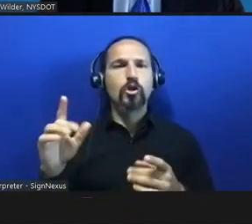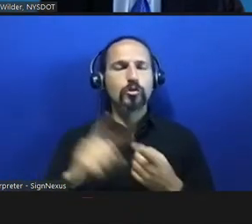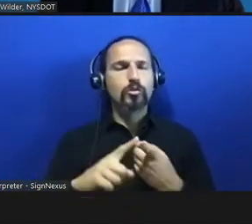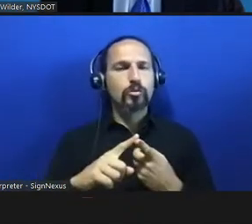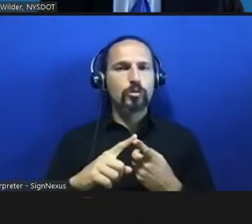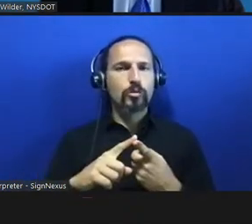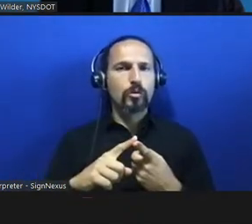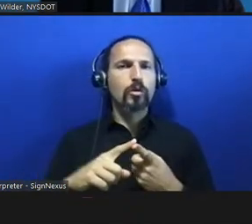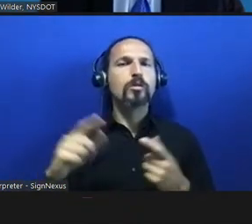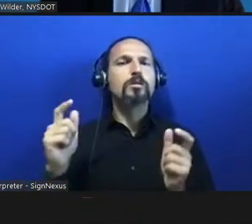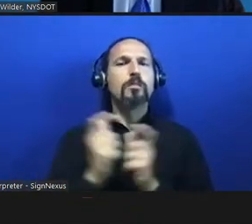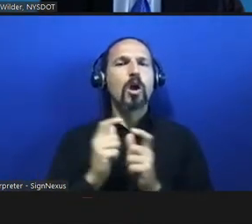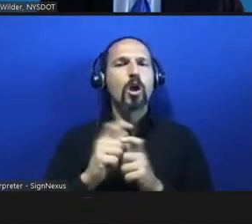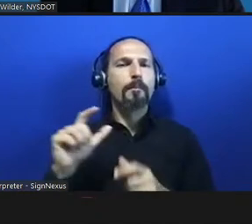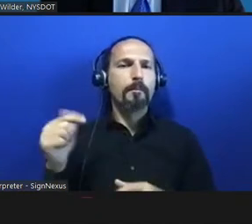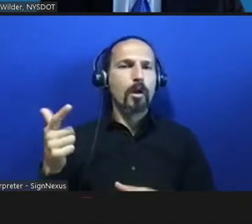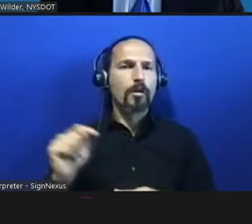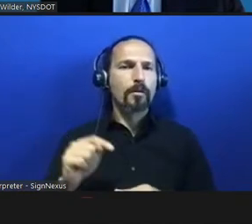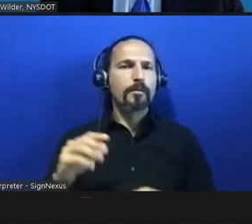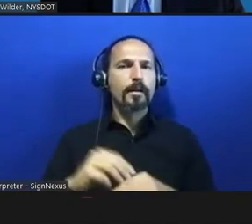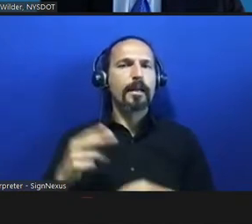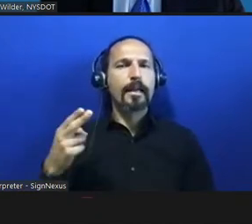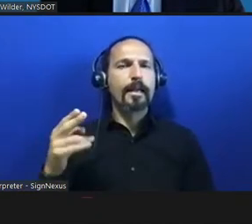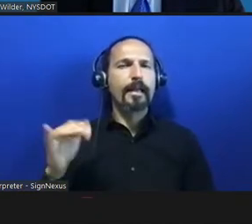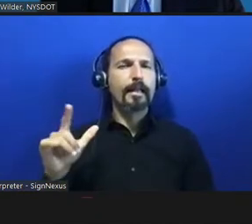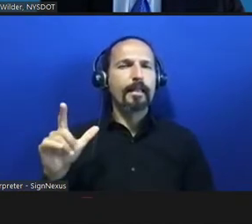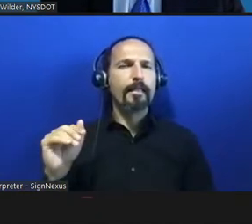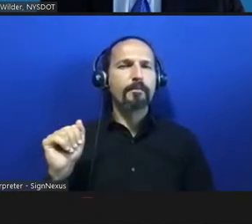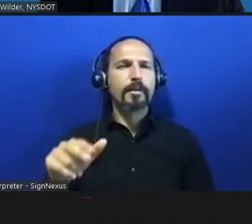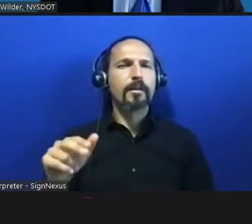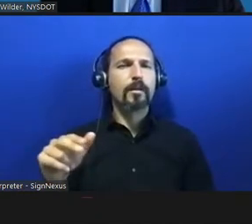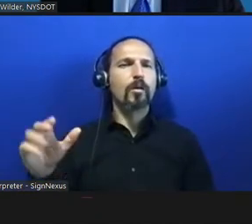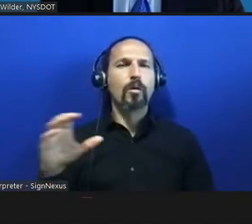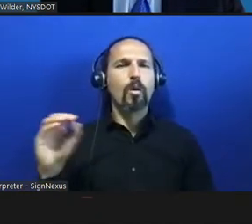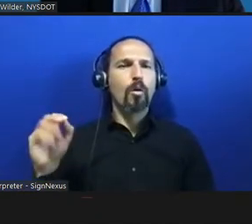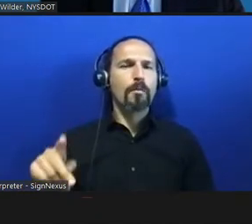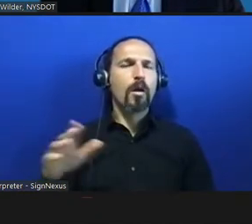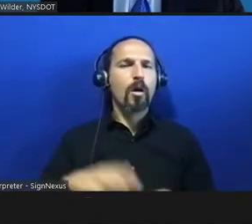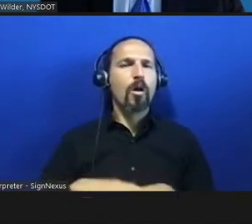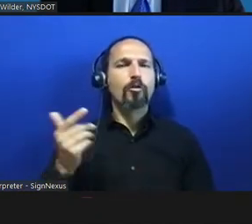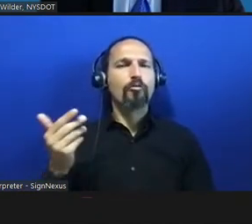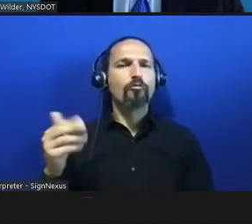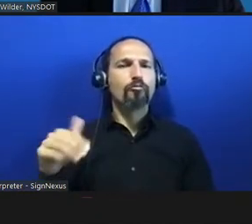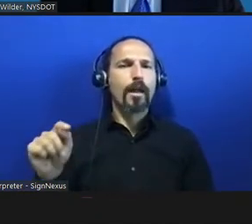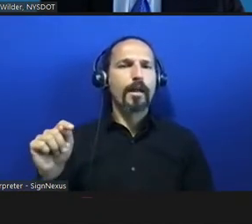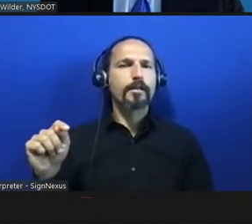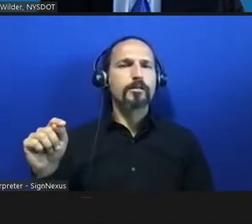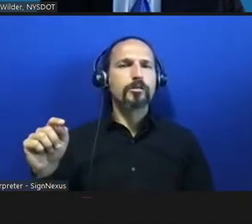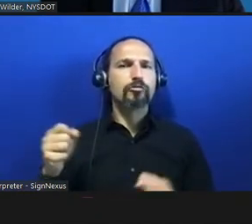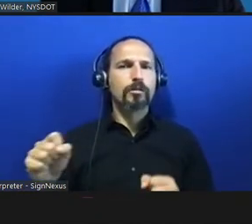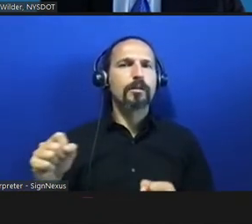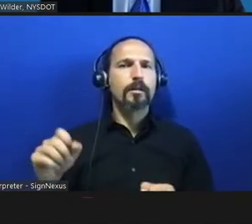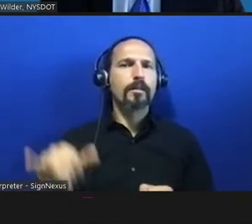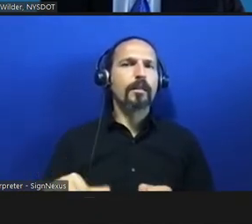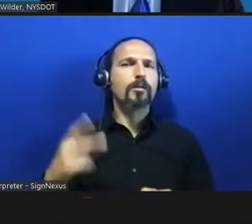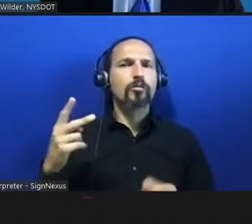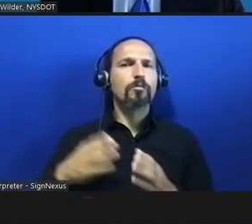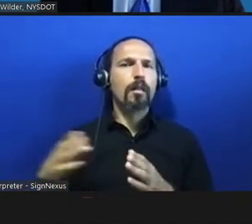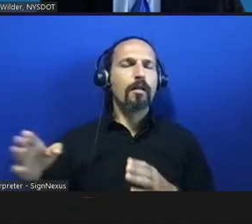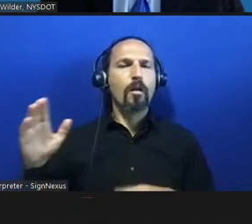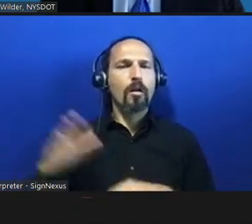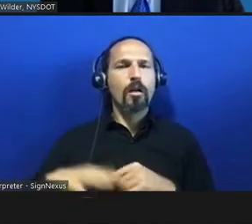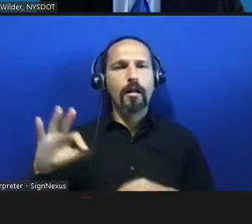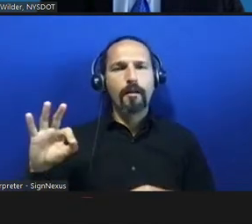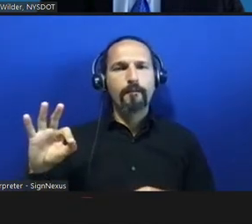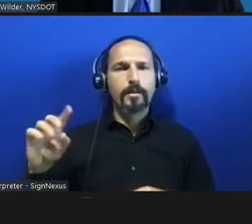one of a much smaller apartment in the Hillman co-ops on Grand Street it's two blocks by foot from the FDR or a half mile